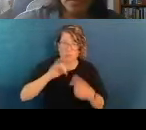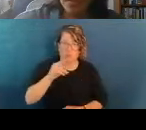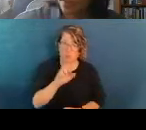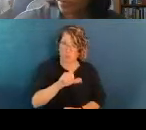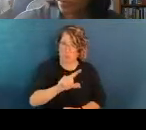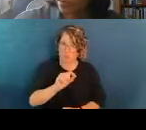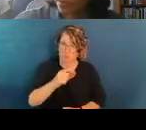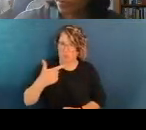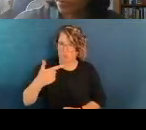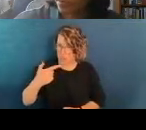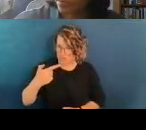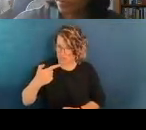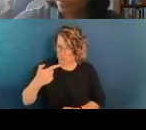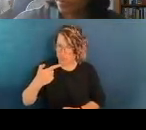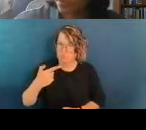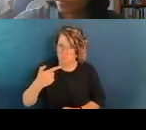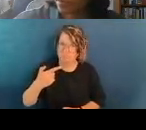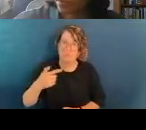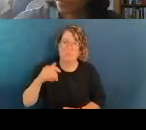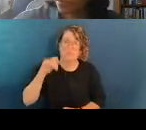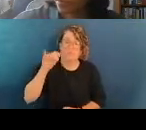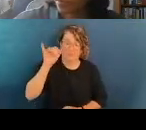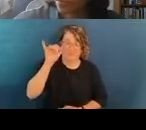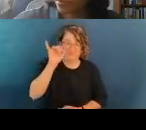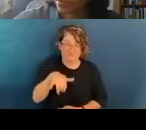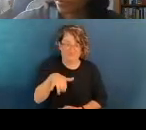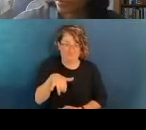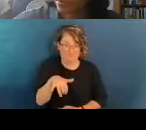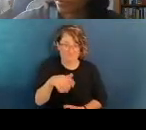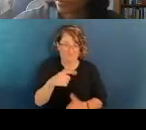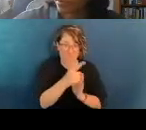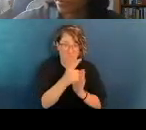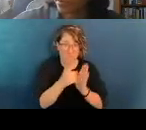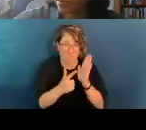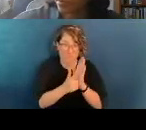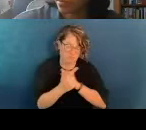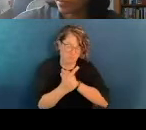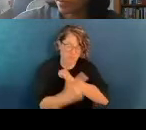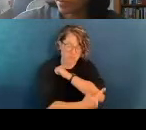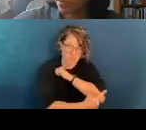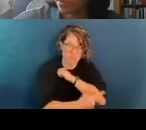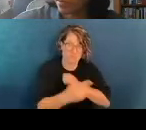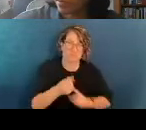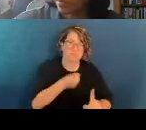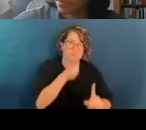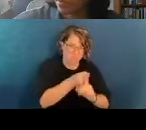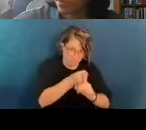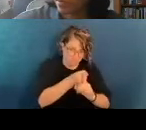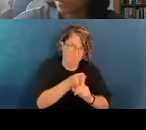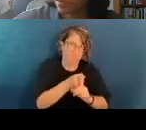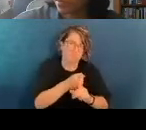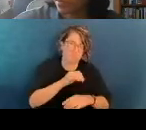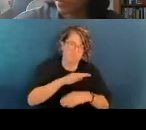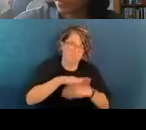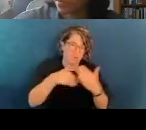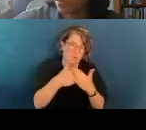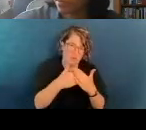these directly impact the programs and the services available in First Nations, Inuit, and Métis communities.